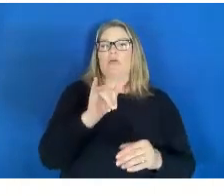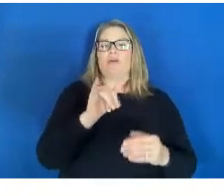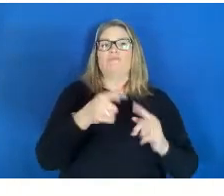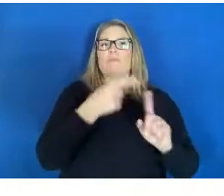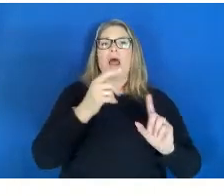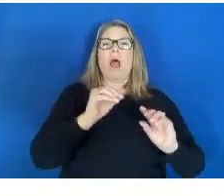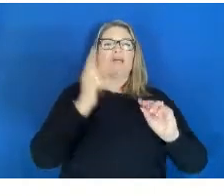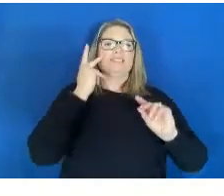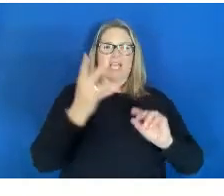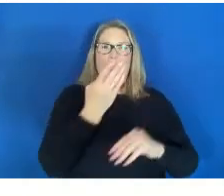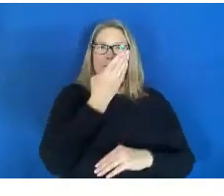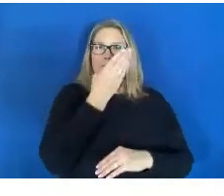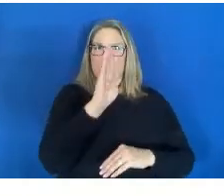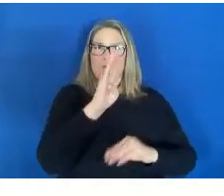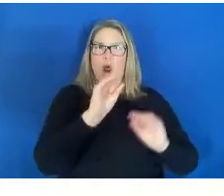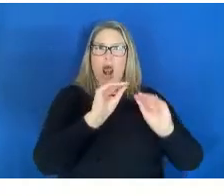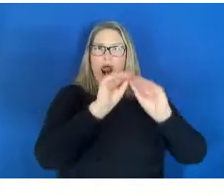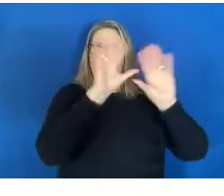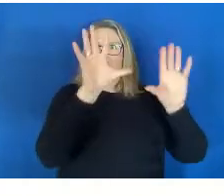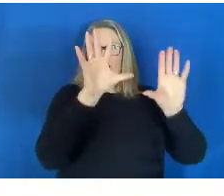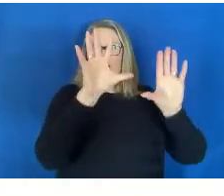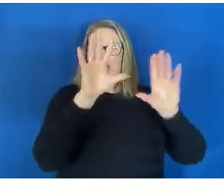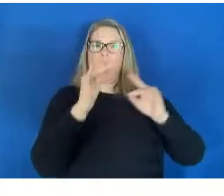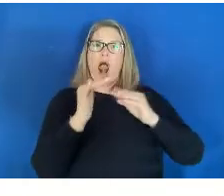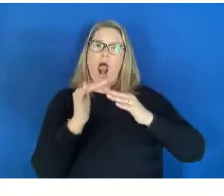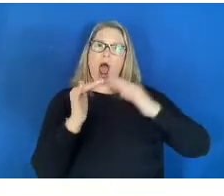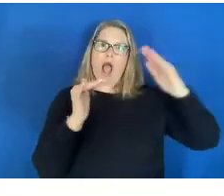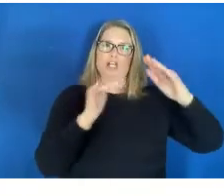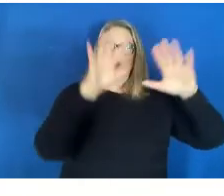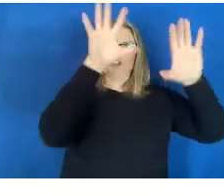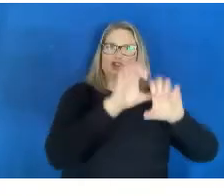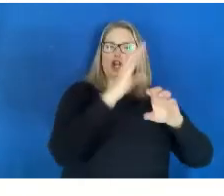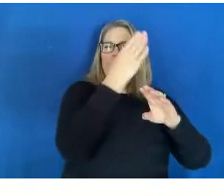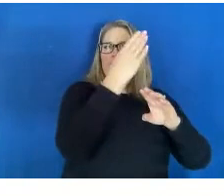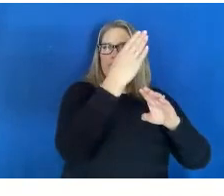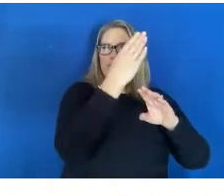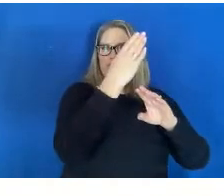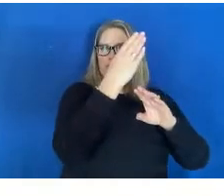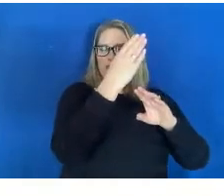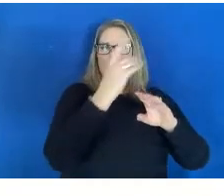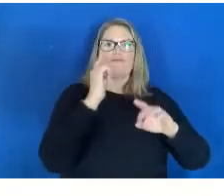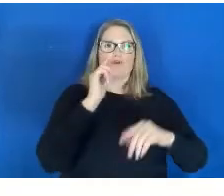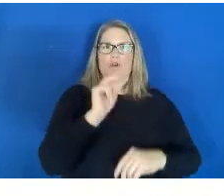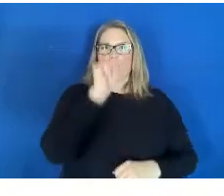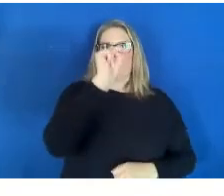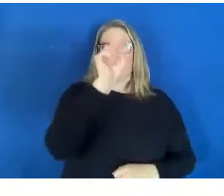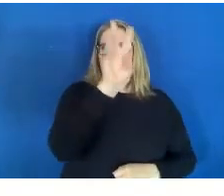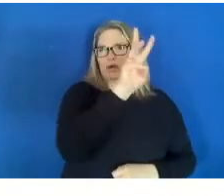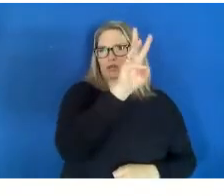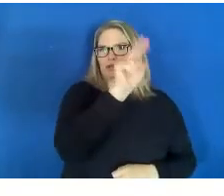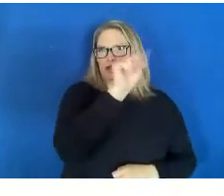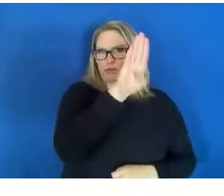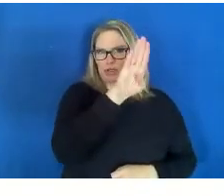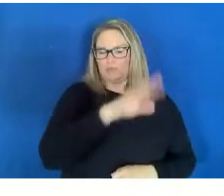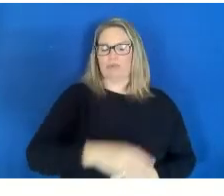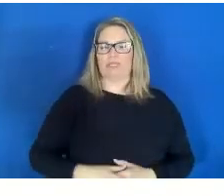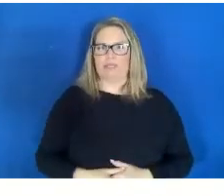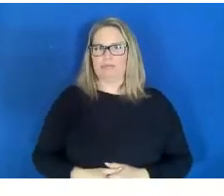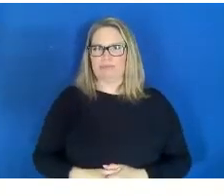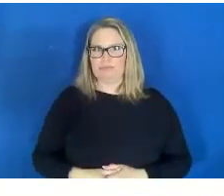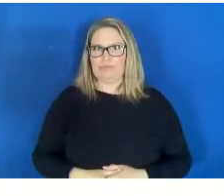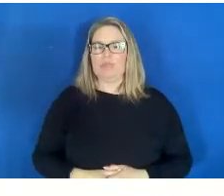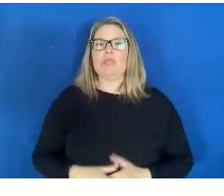blues in the southern portion of New Brunswick all the way up to dark blues in northwestern New Brunswick. And